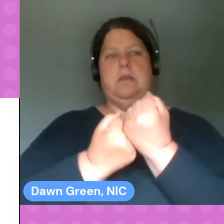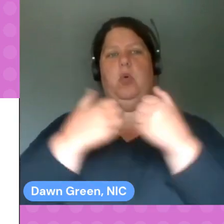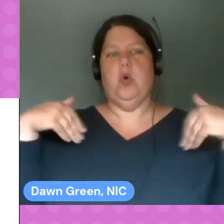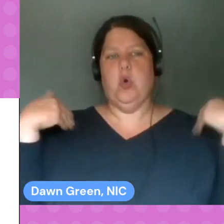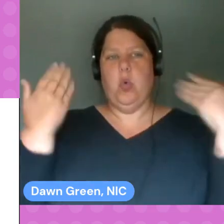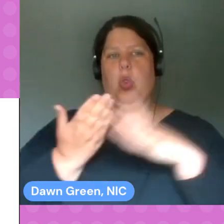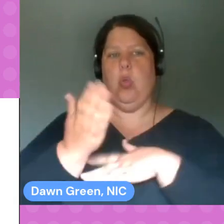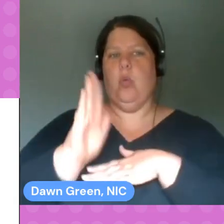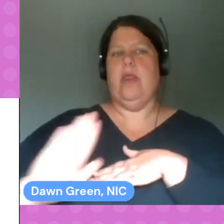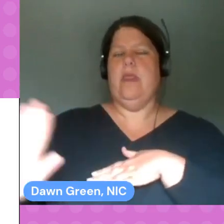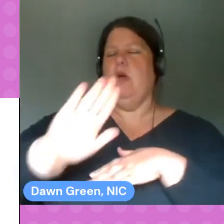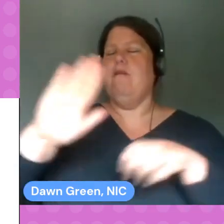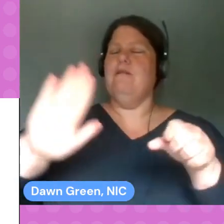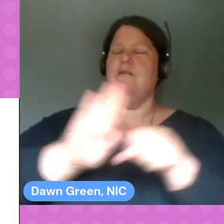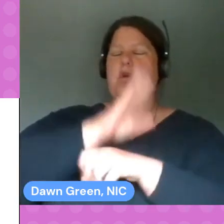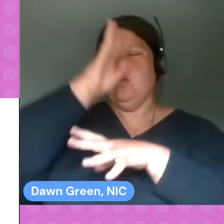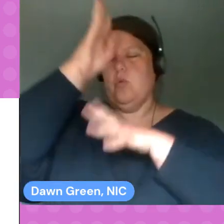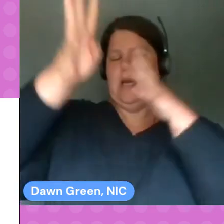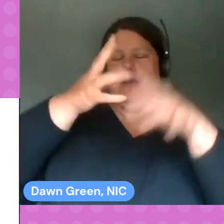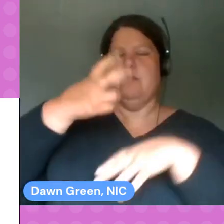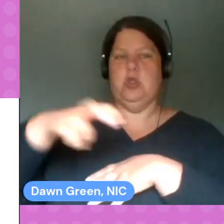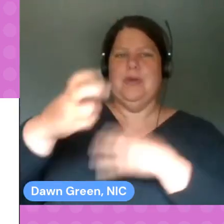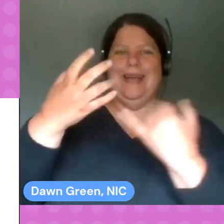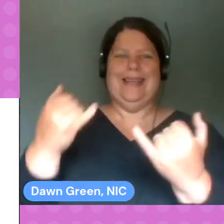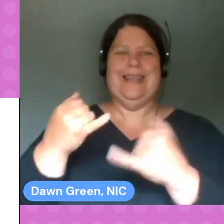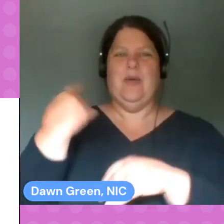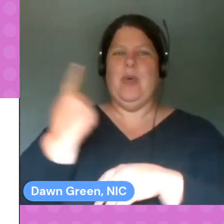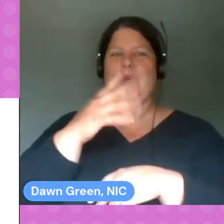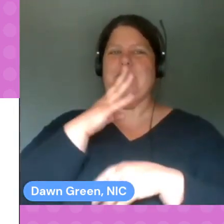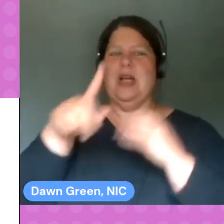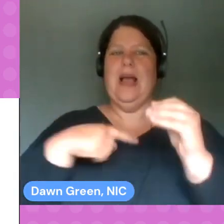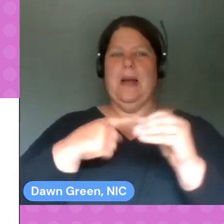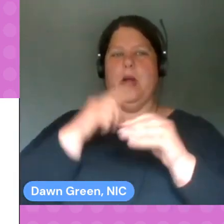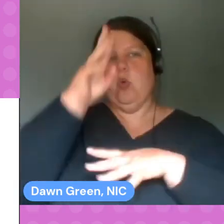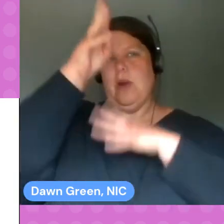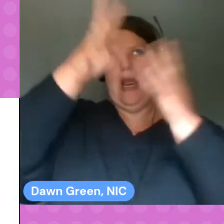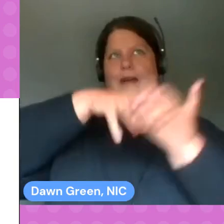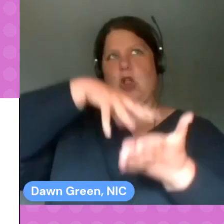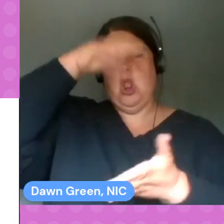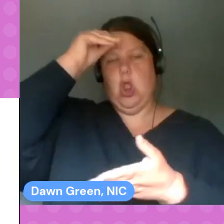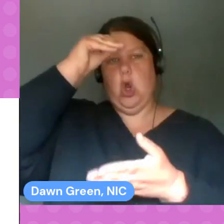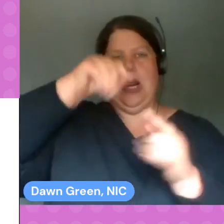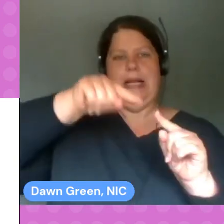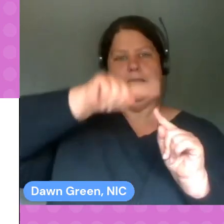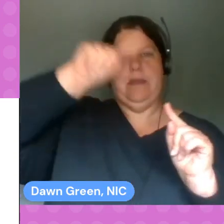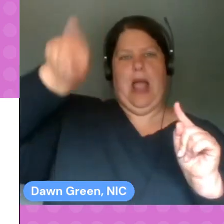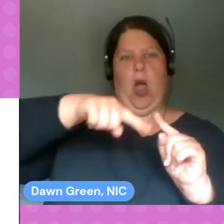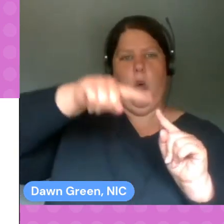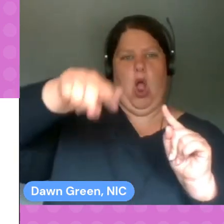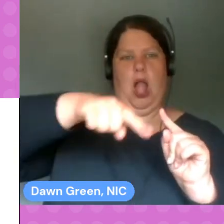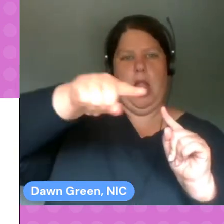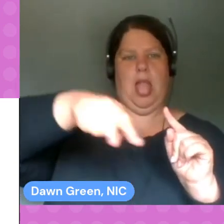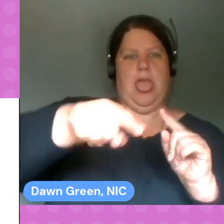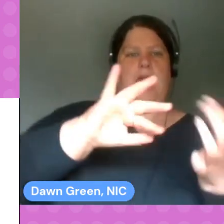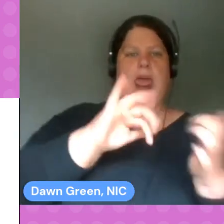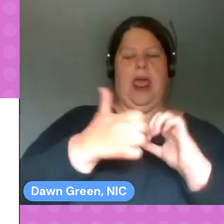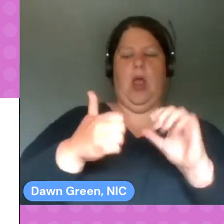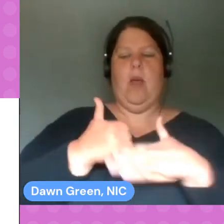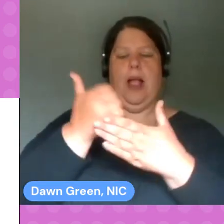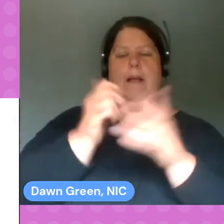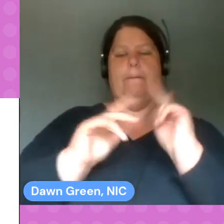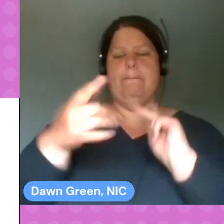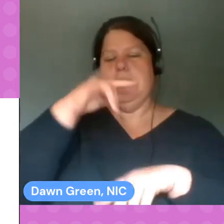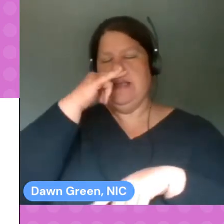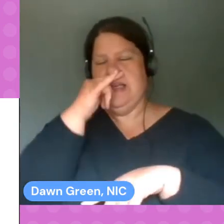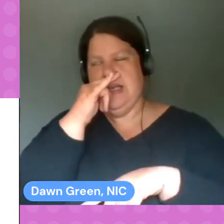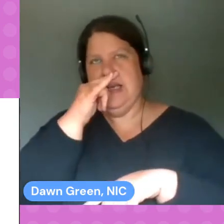why we are constantly referring back to the creative learning spiral, and how we can help kids think through the imagine steps: